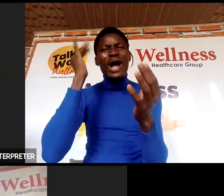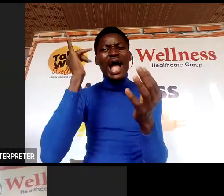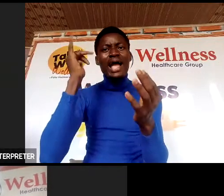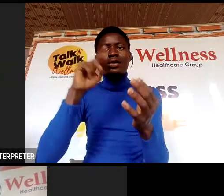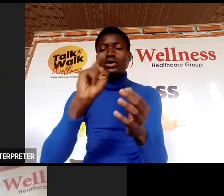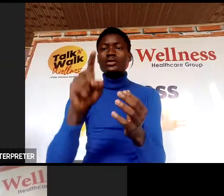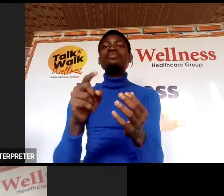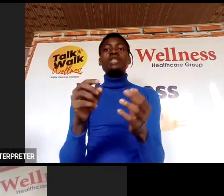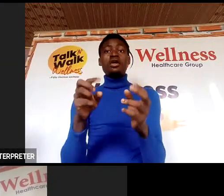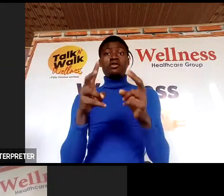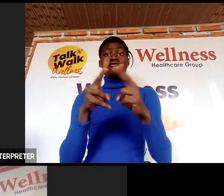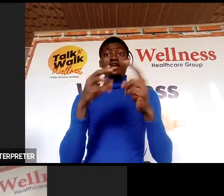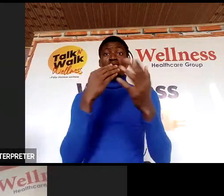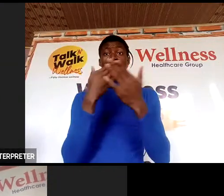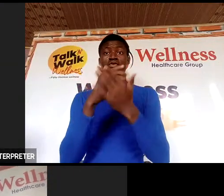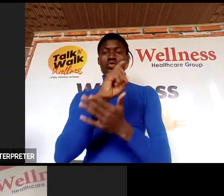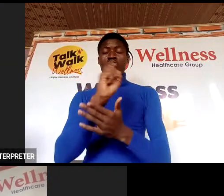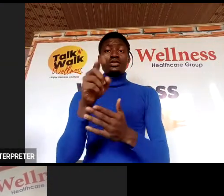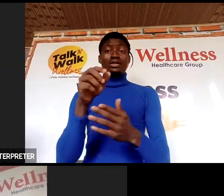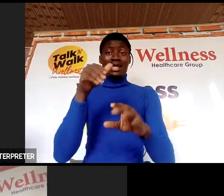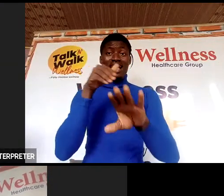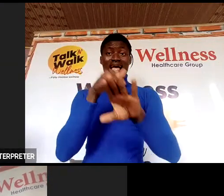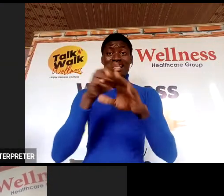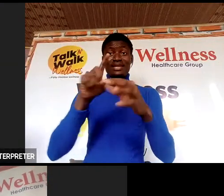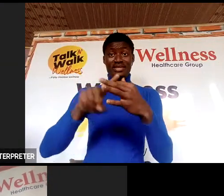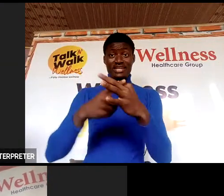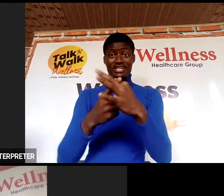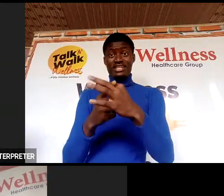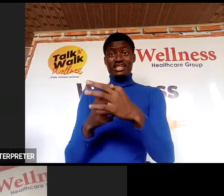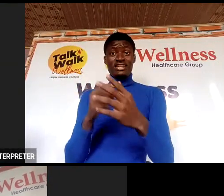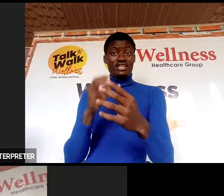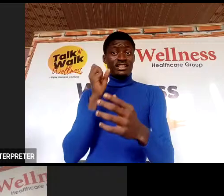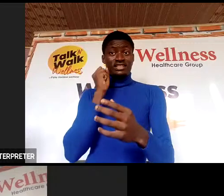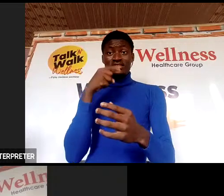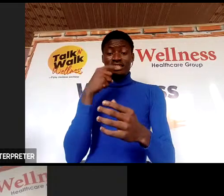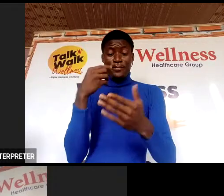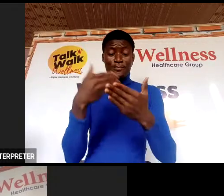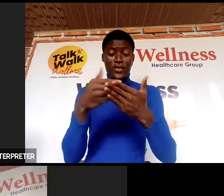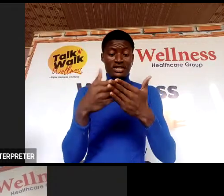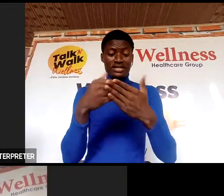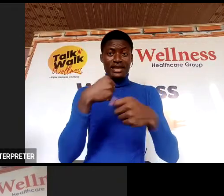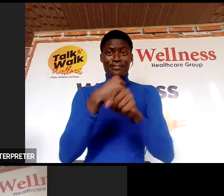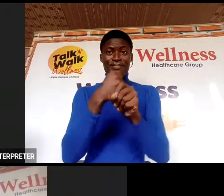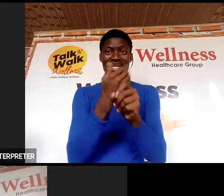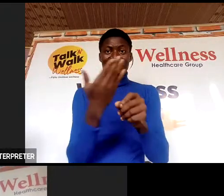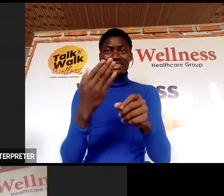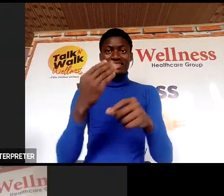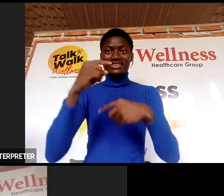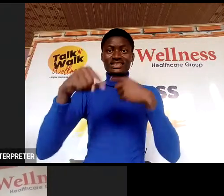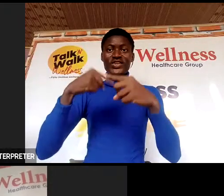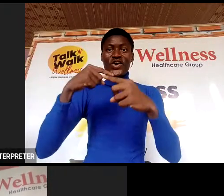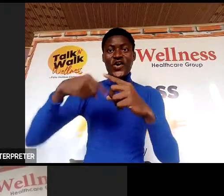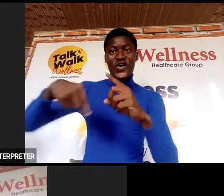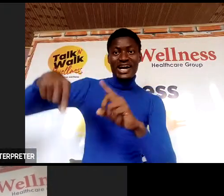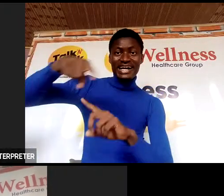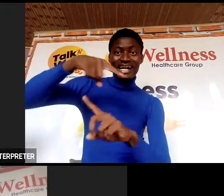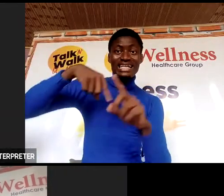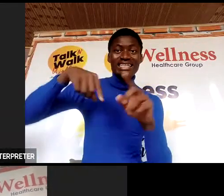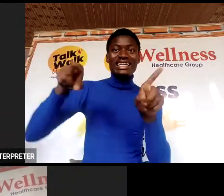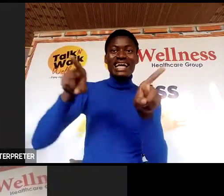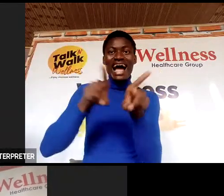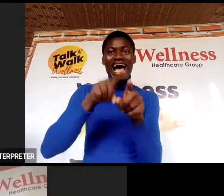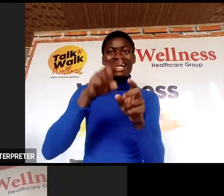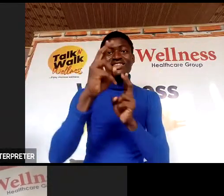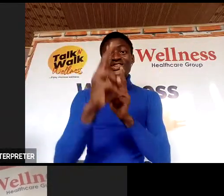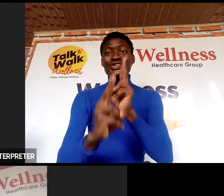that is true, which is money makes things go round. And as a universal language, you need money to be able